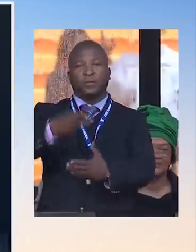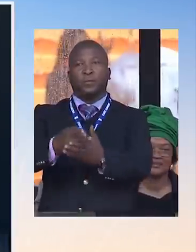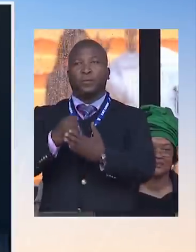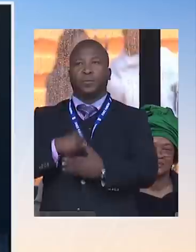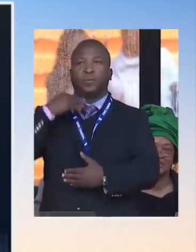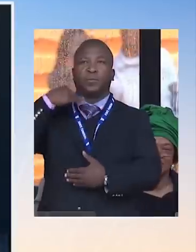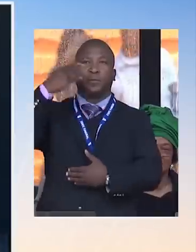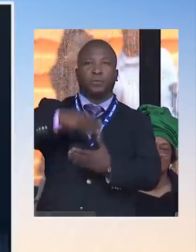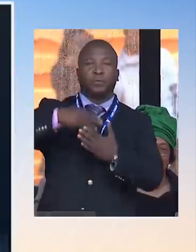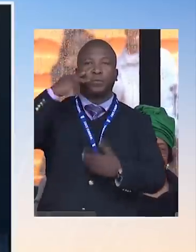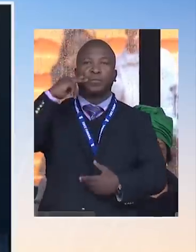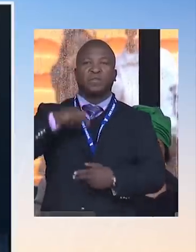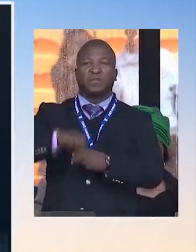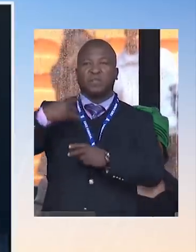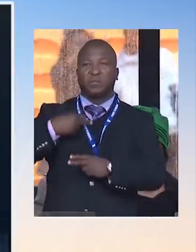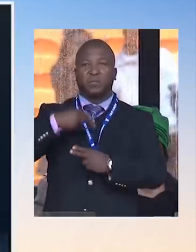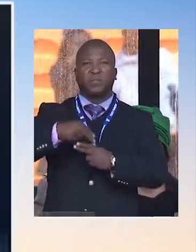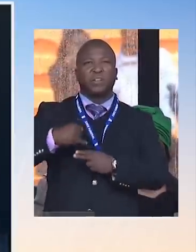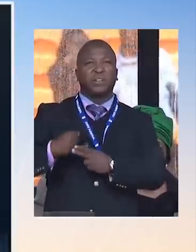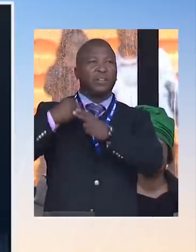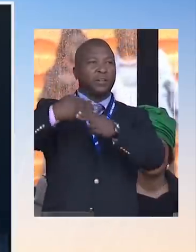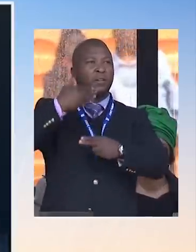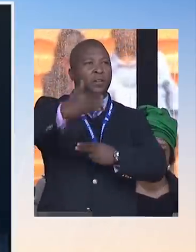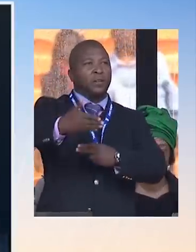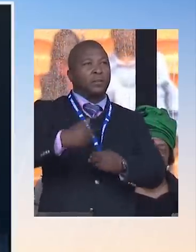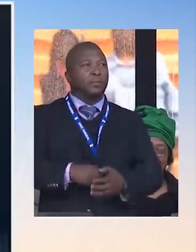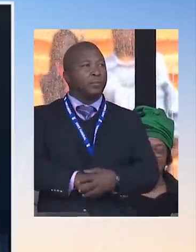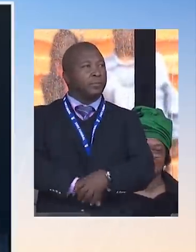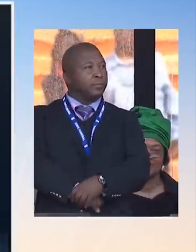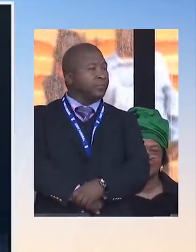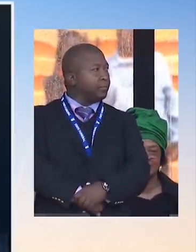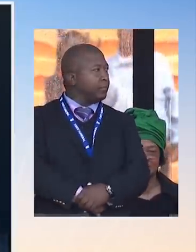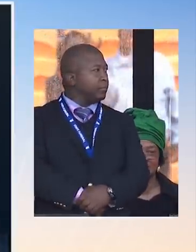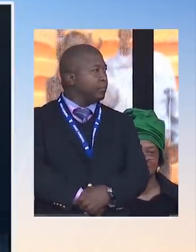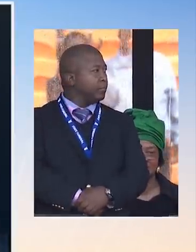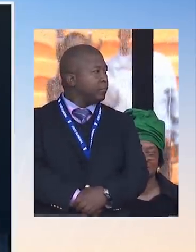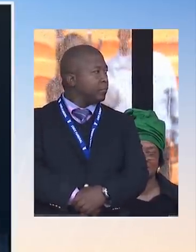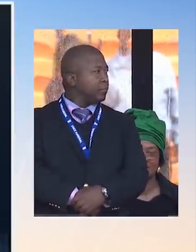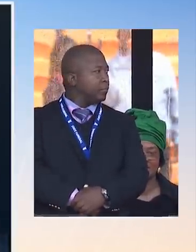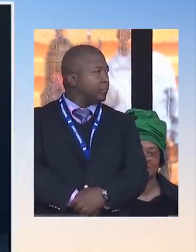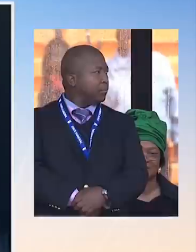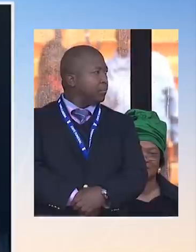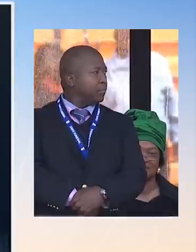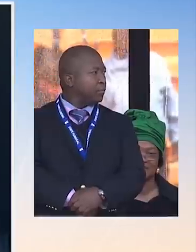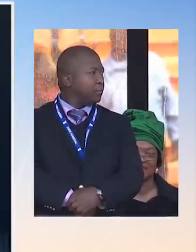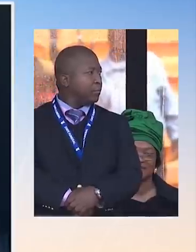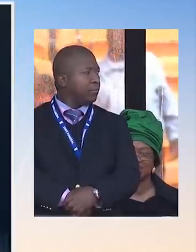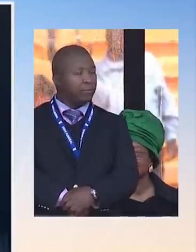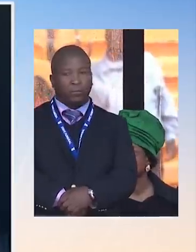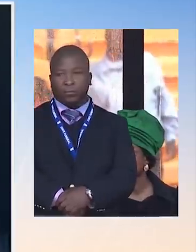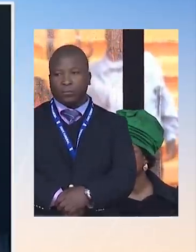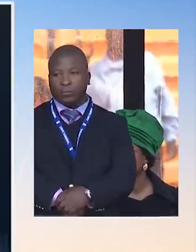the administration. As you know, he himself encouraged the House to pass the bill